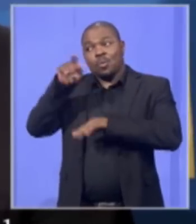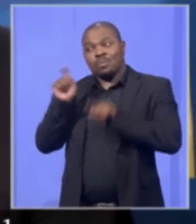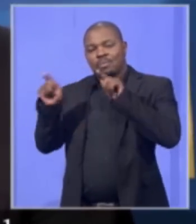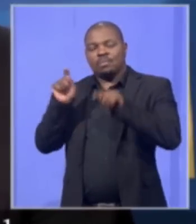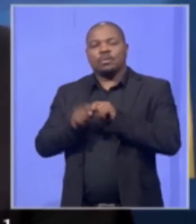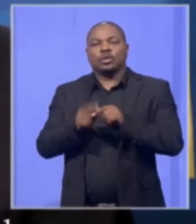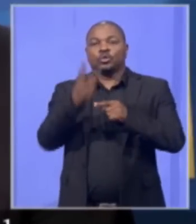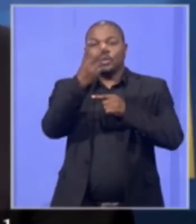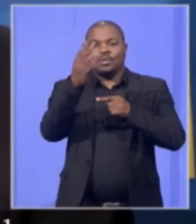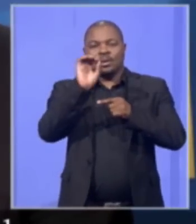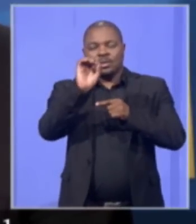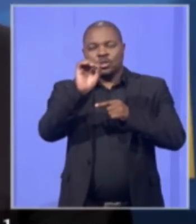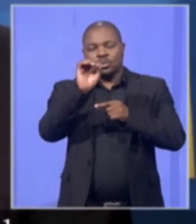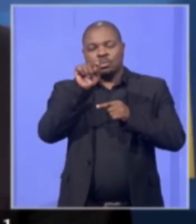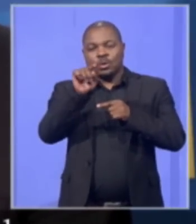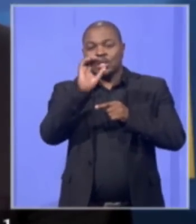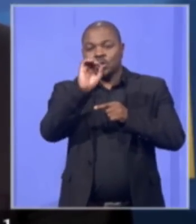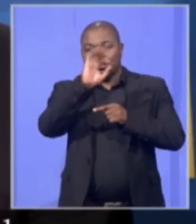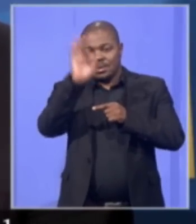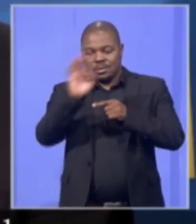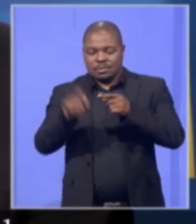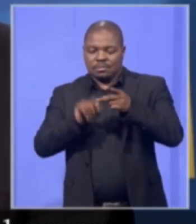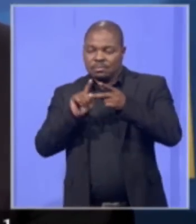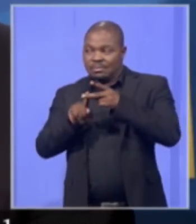for 25.0%,